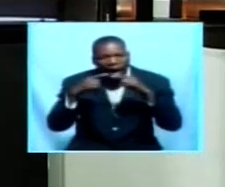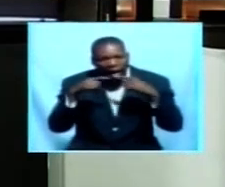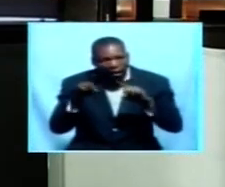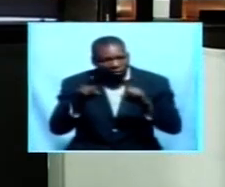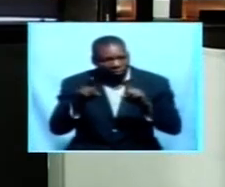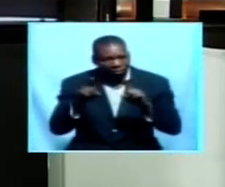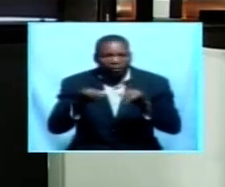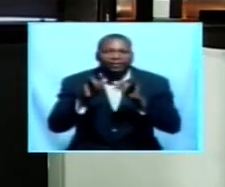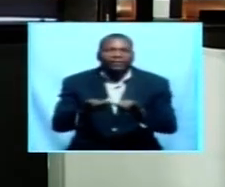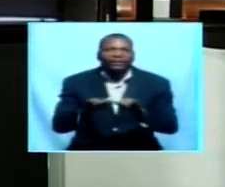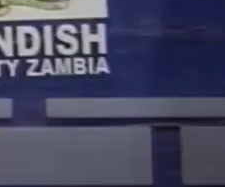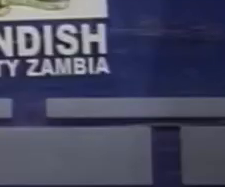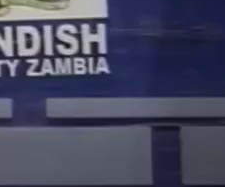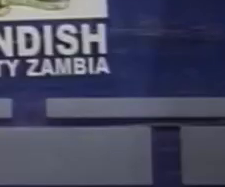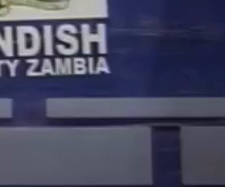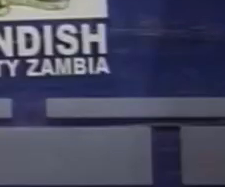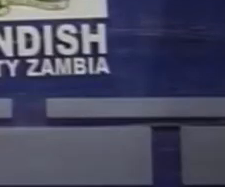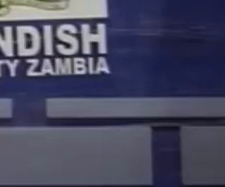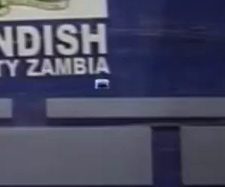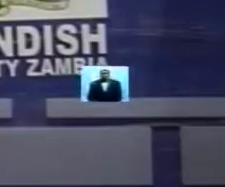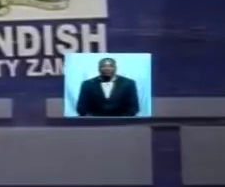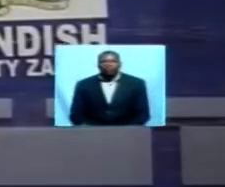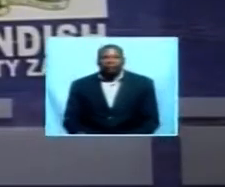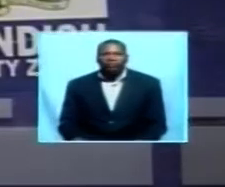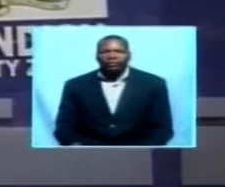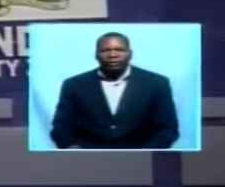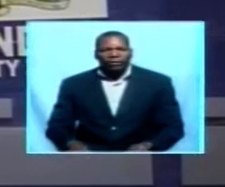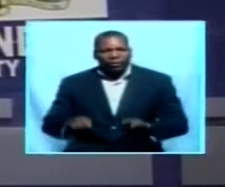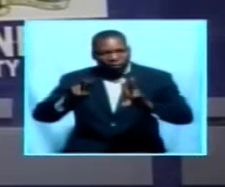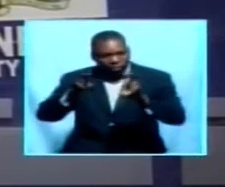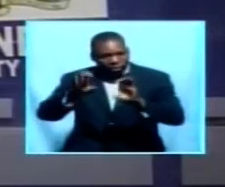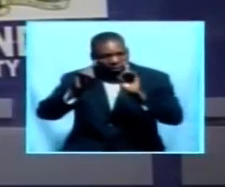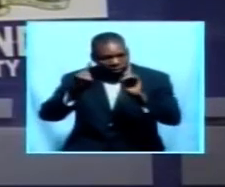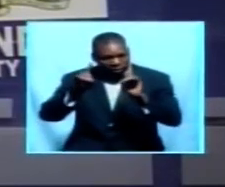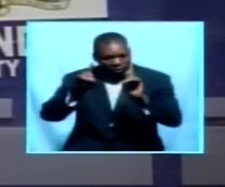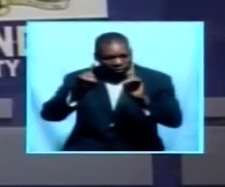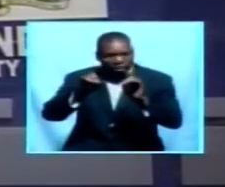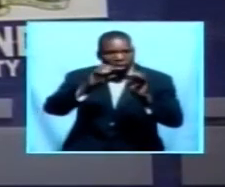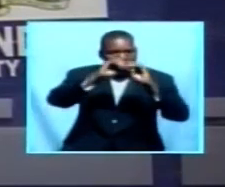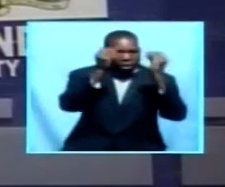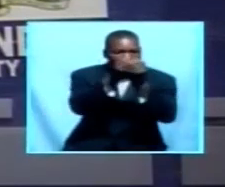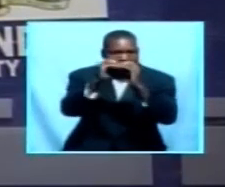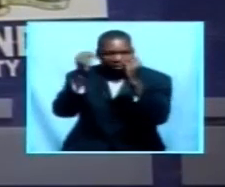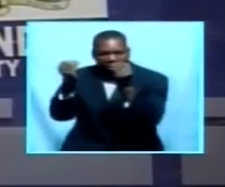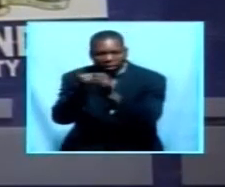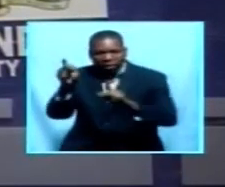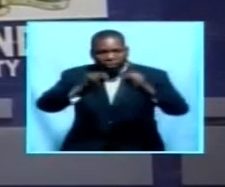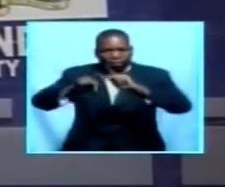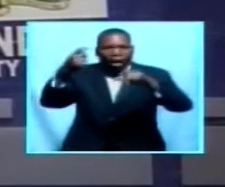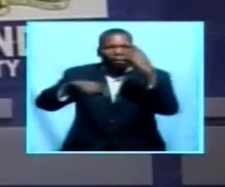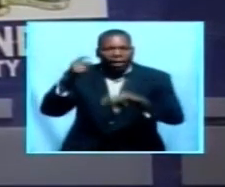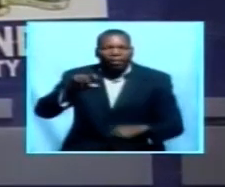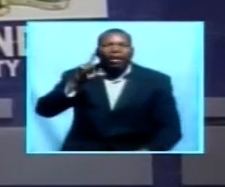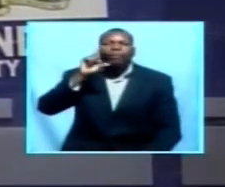so stay with us. On the education segment, Livingston Network of Organizations of Persons with